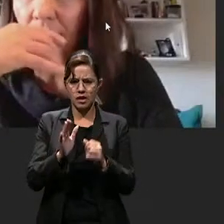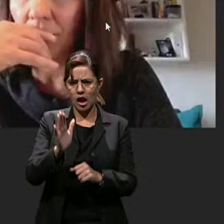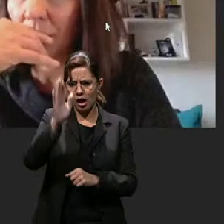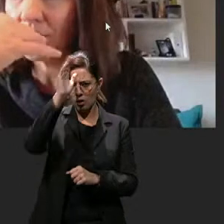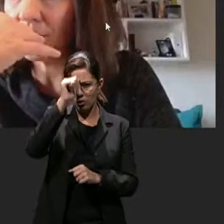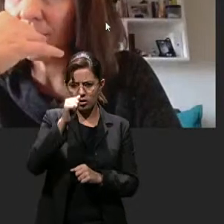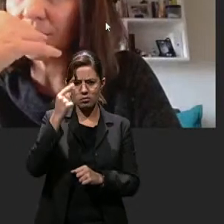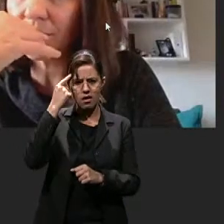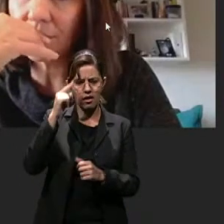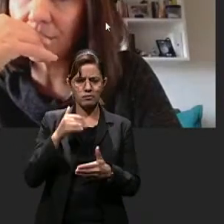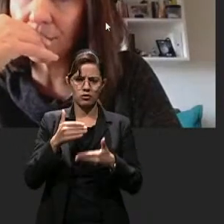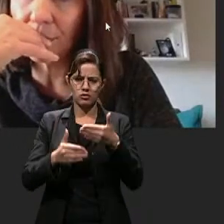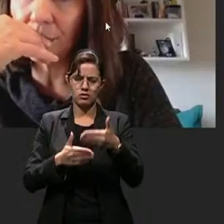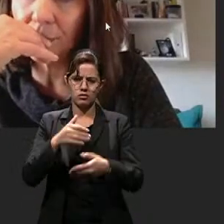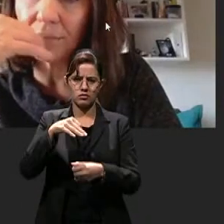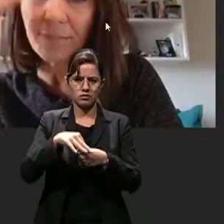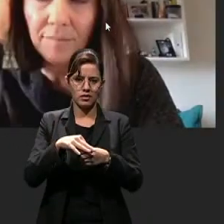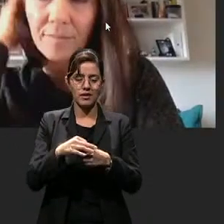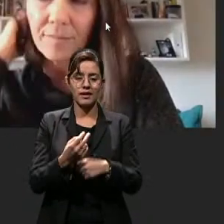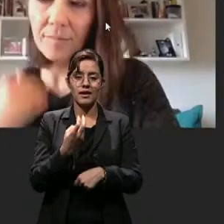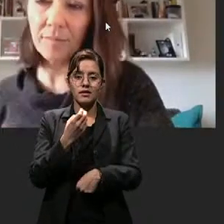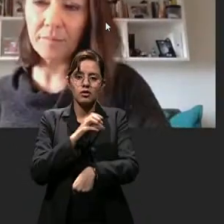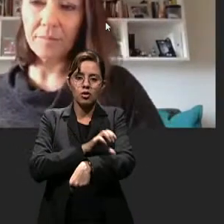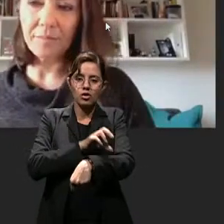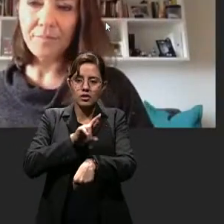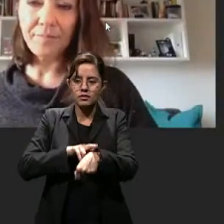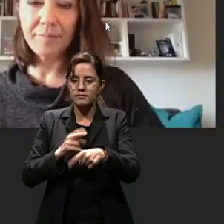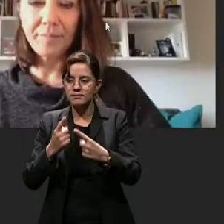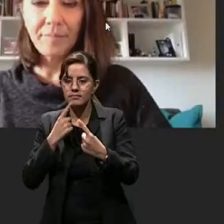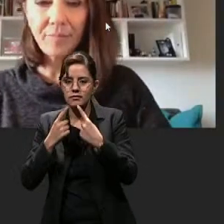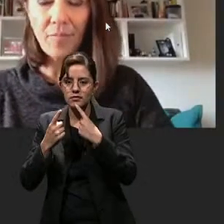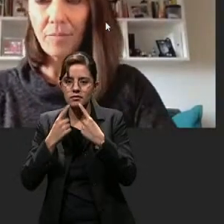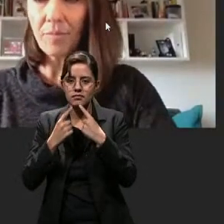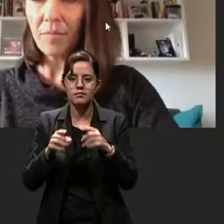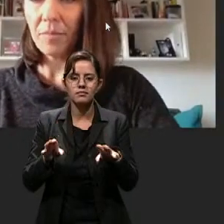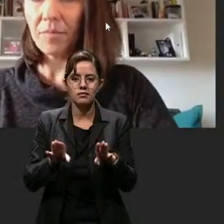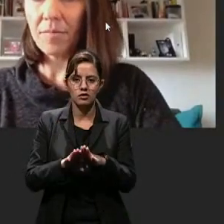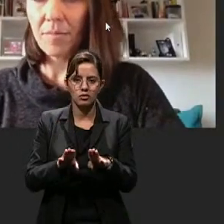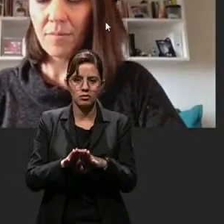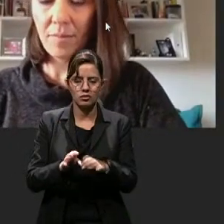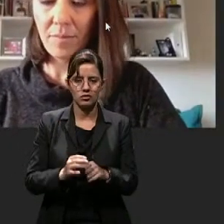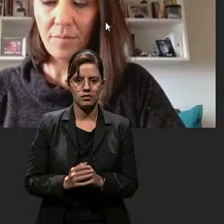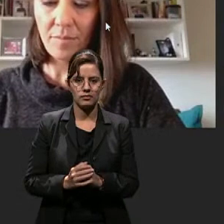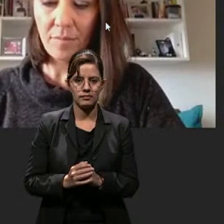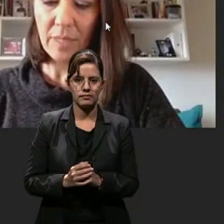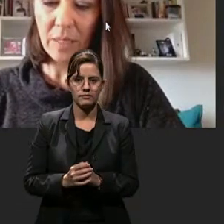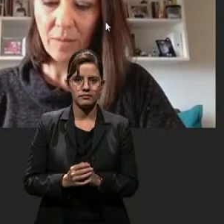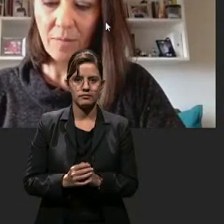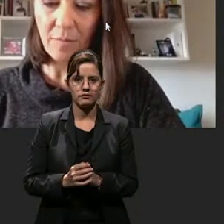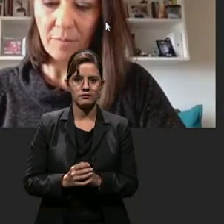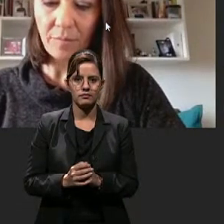electoral process. However, this coordination must take place